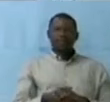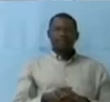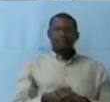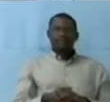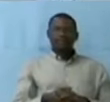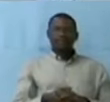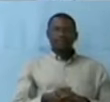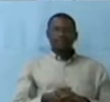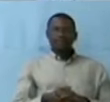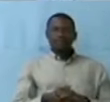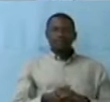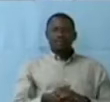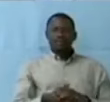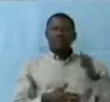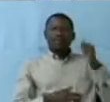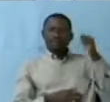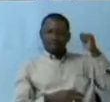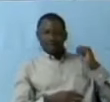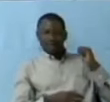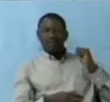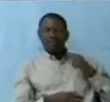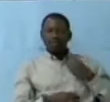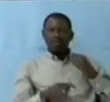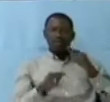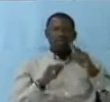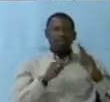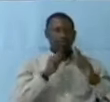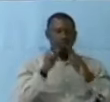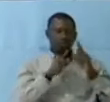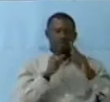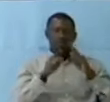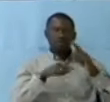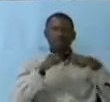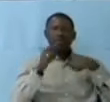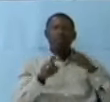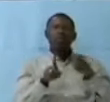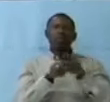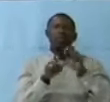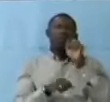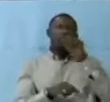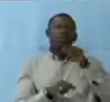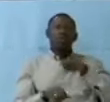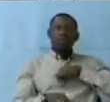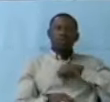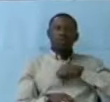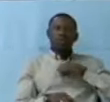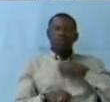Yesterday, we were dealing with your personal experiences